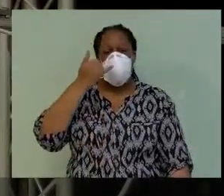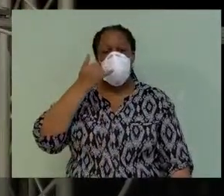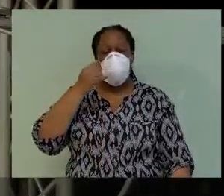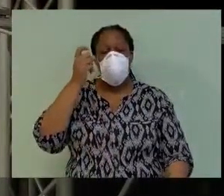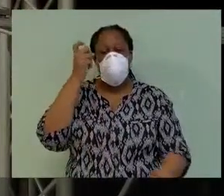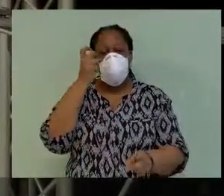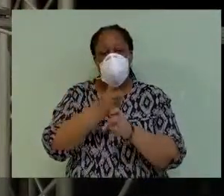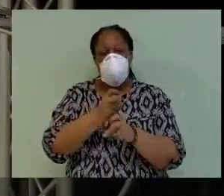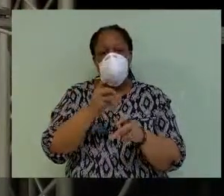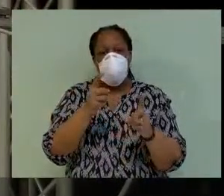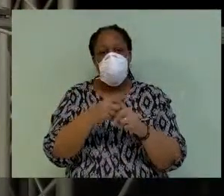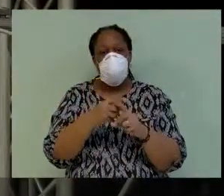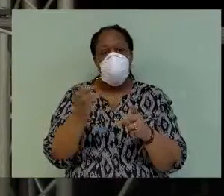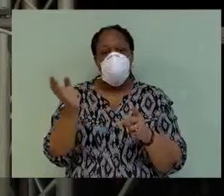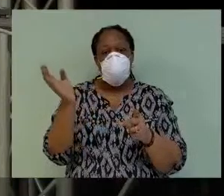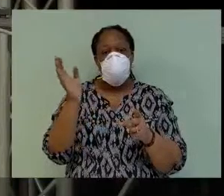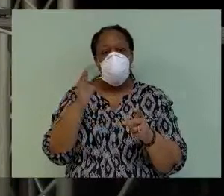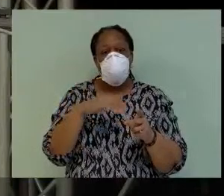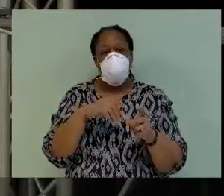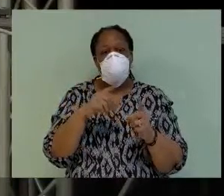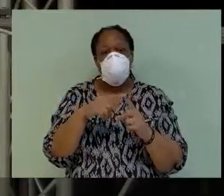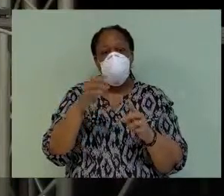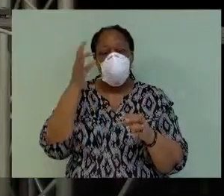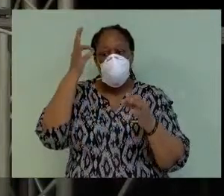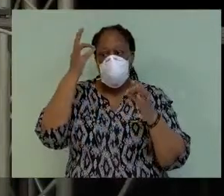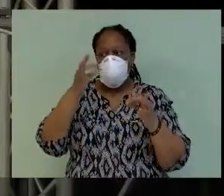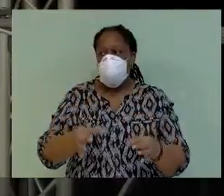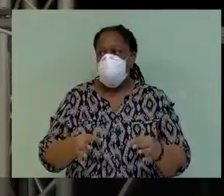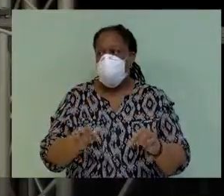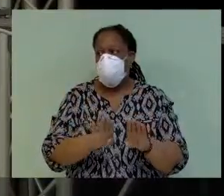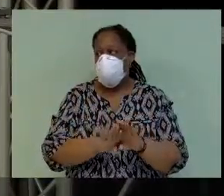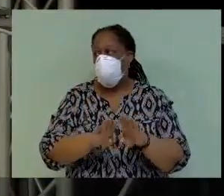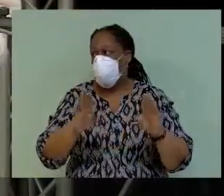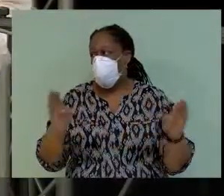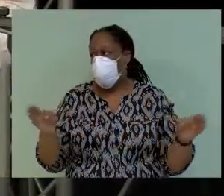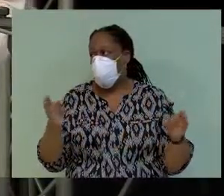to a decision in opening the churches?